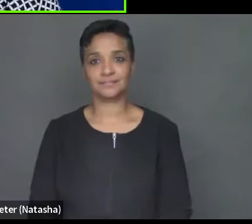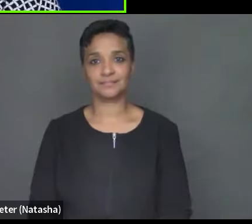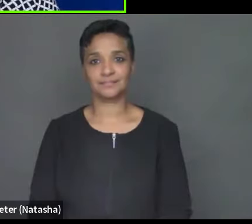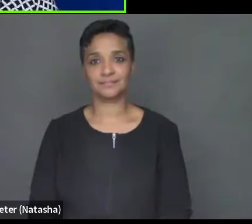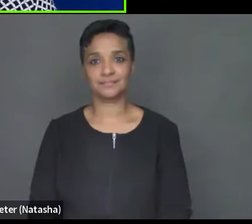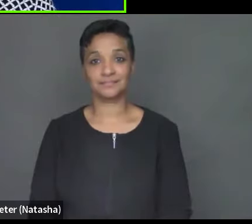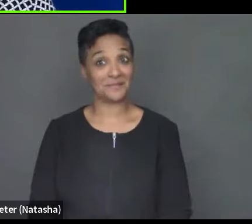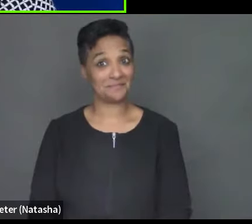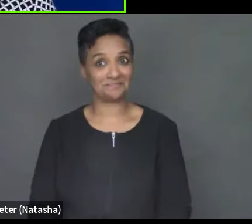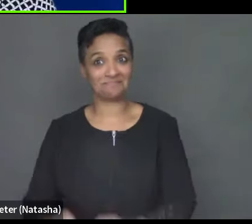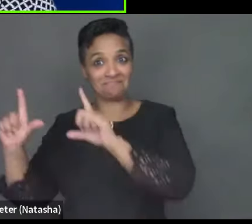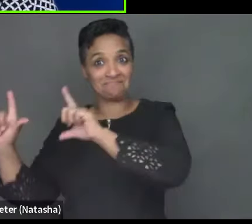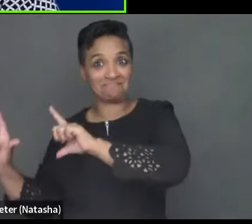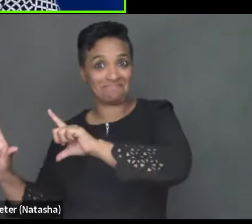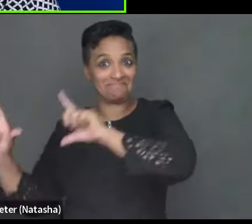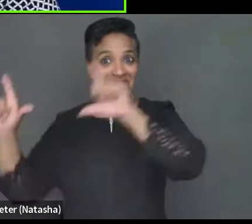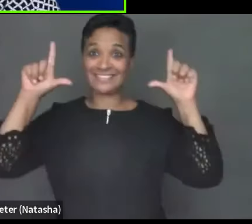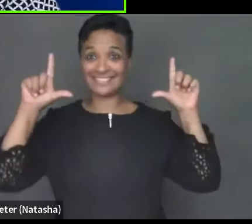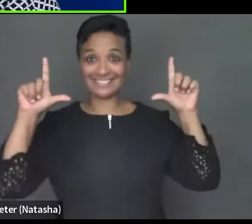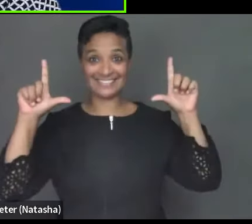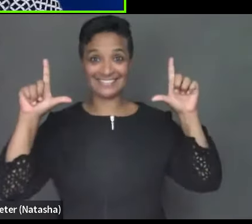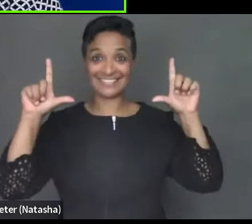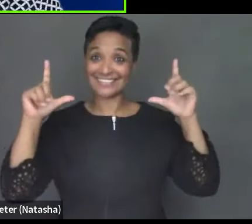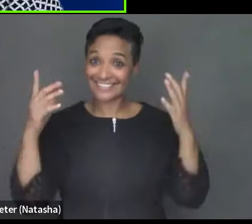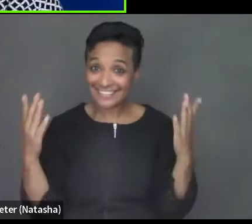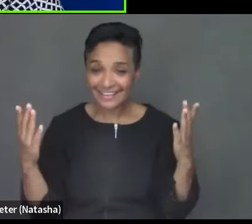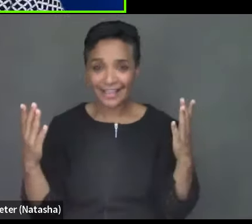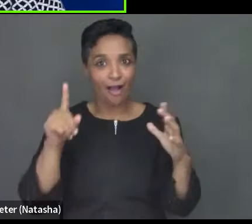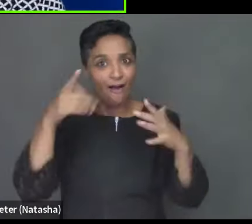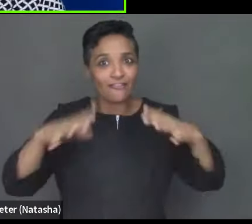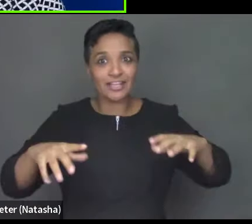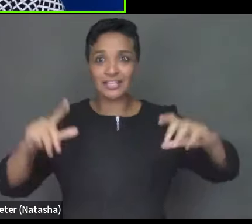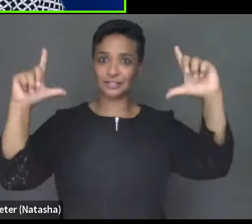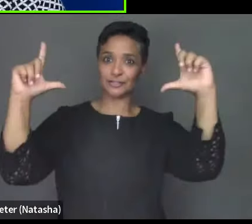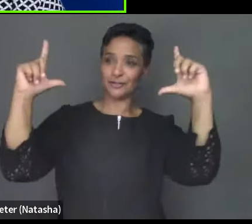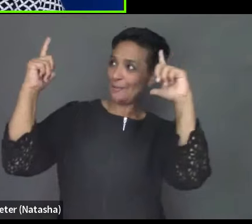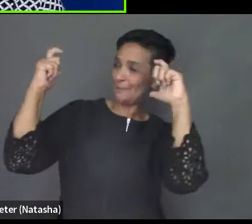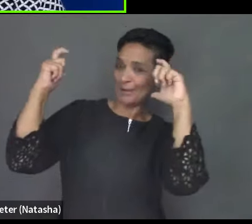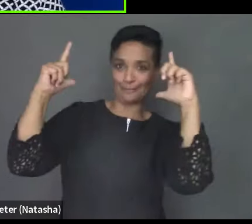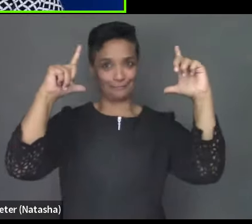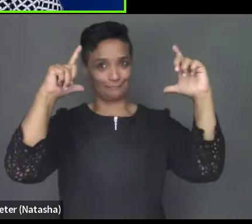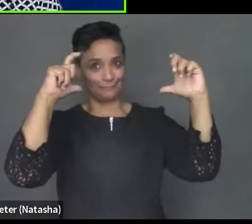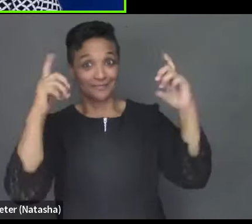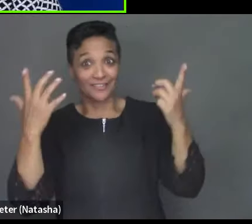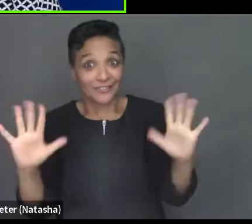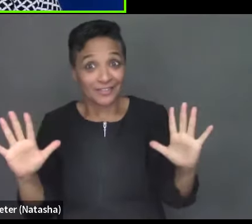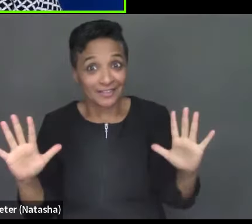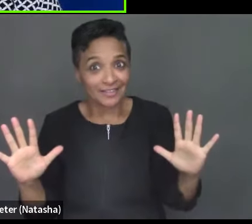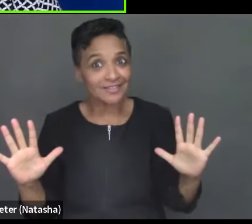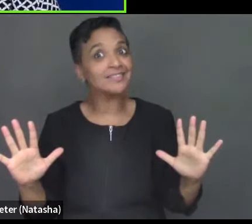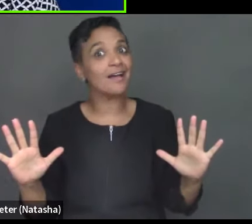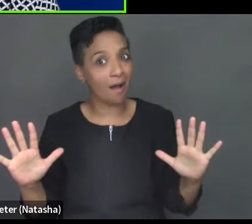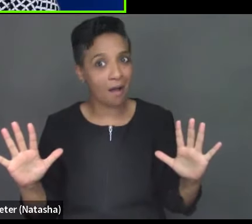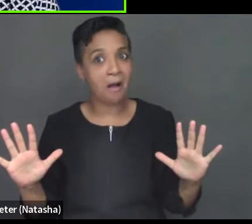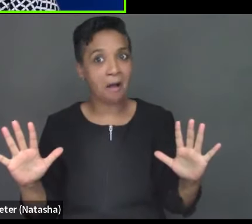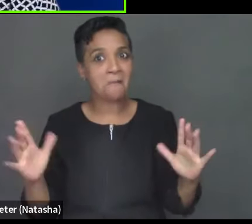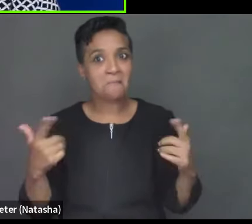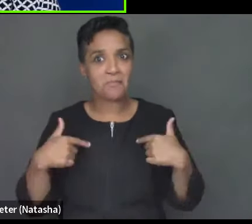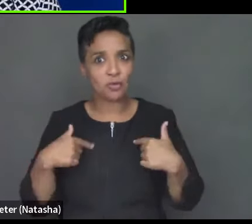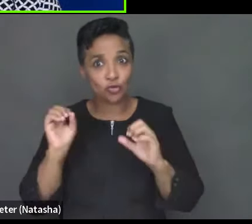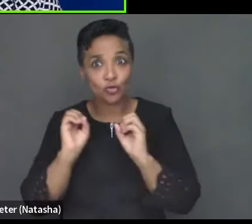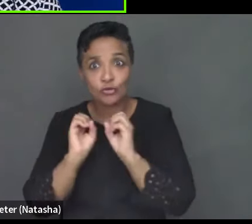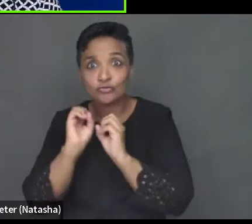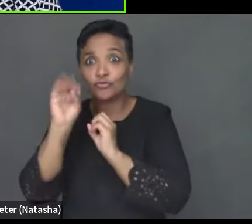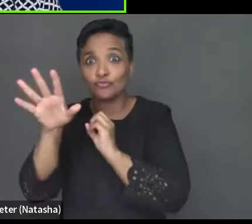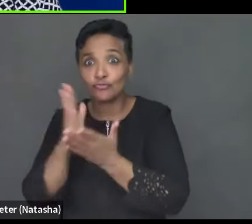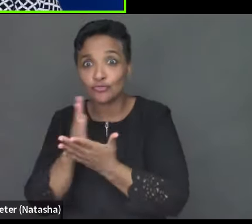We're back. So were you able to create your photo? Did you start sharing it somewhere? We will